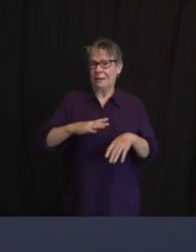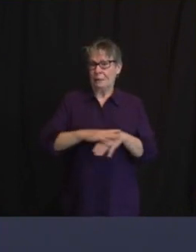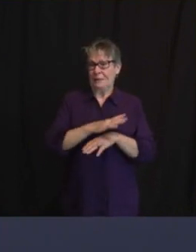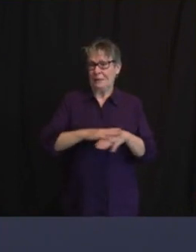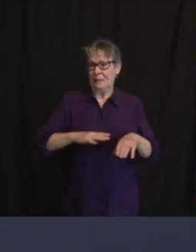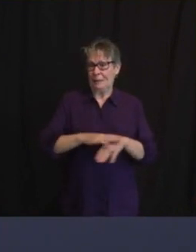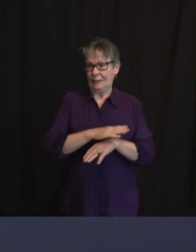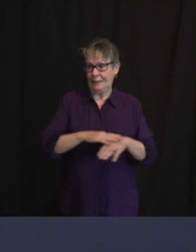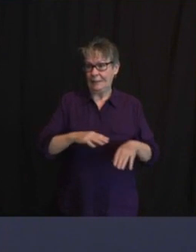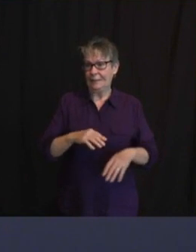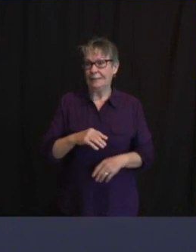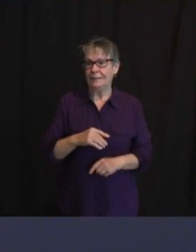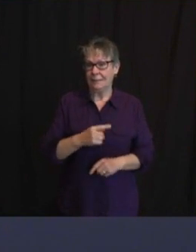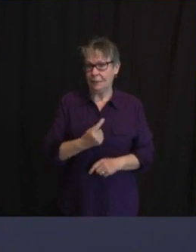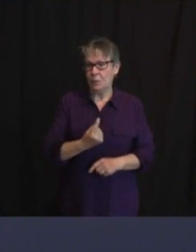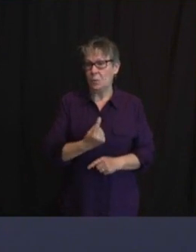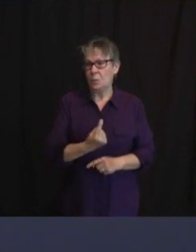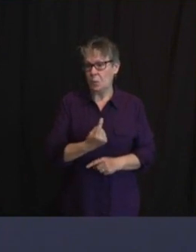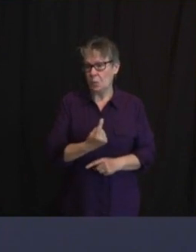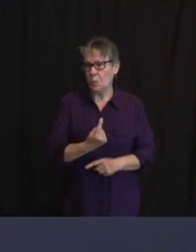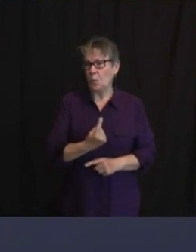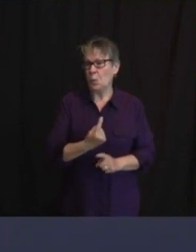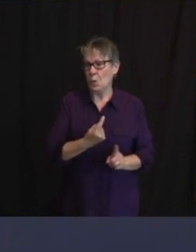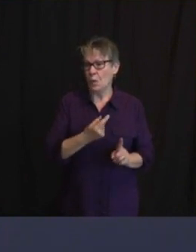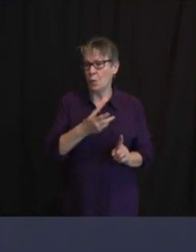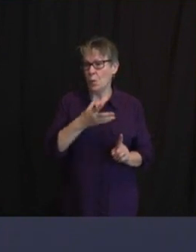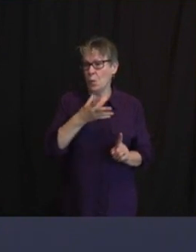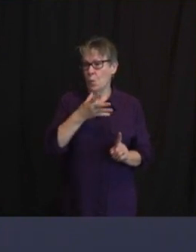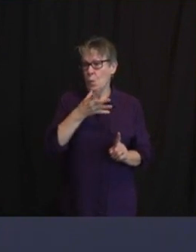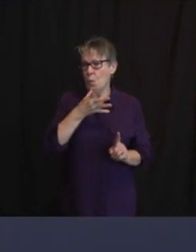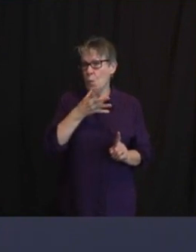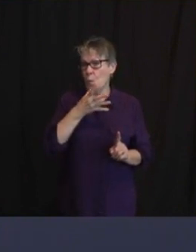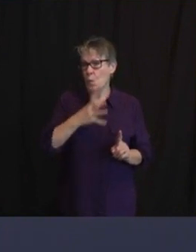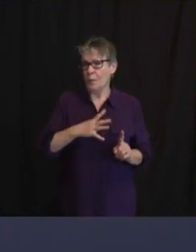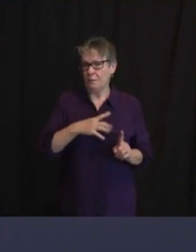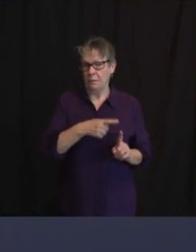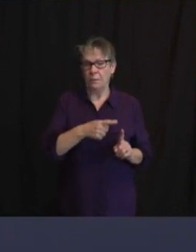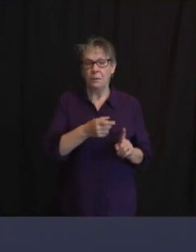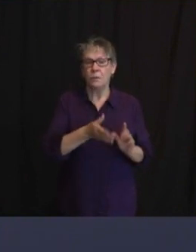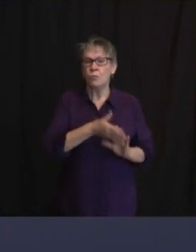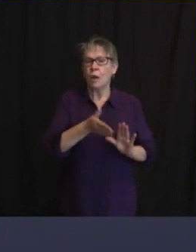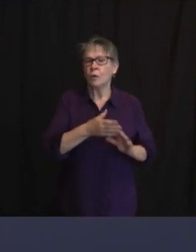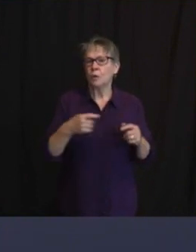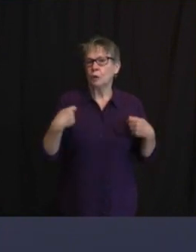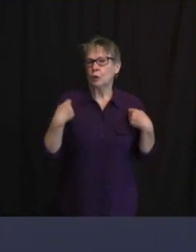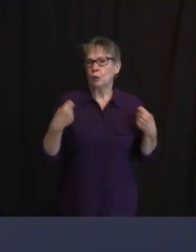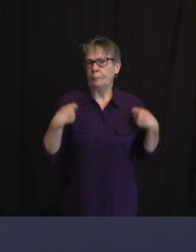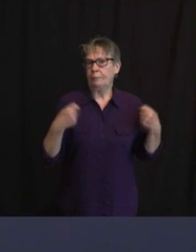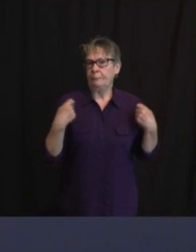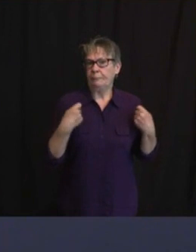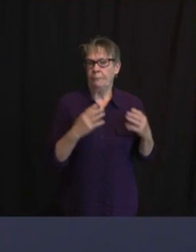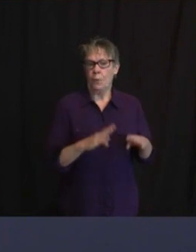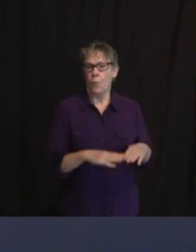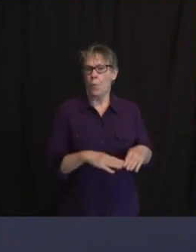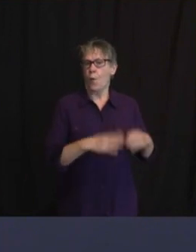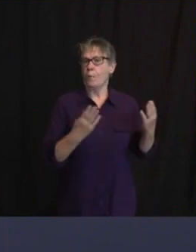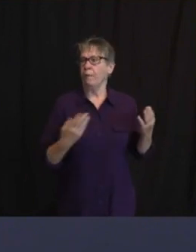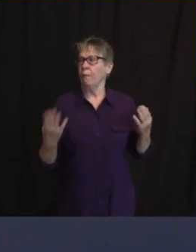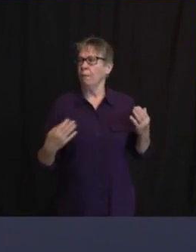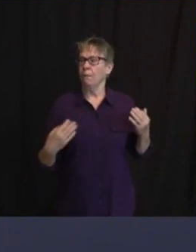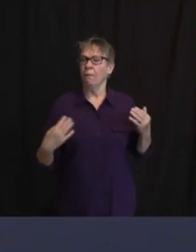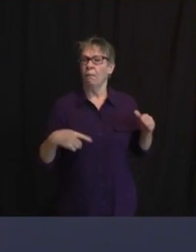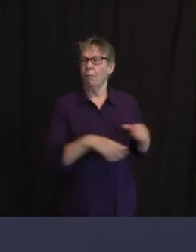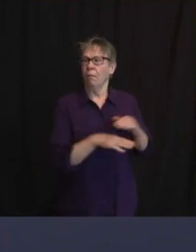gym that she operates to be open. And in Point Pleasant, a vape shop owner was cited for being open as a